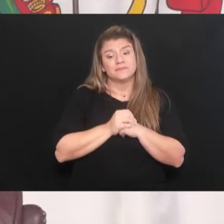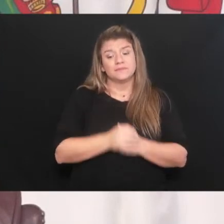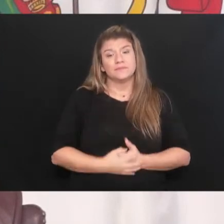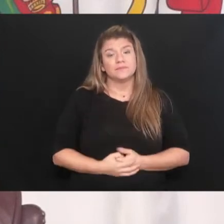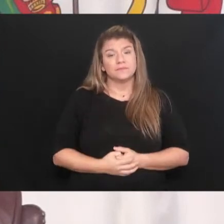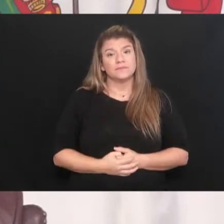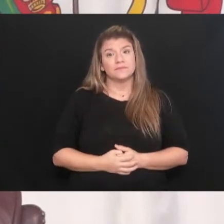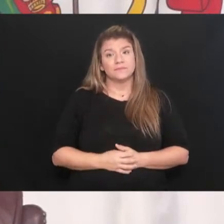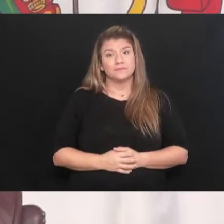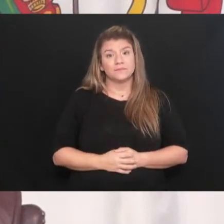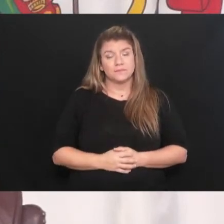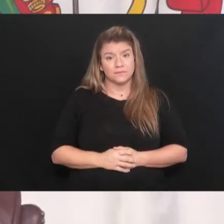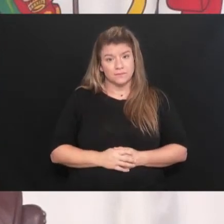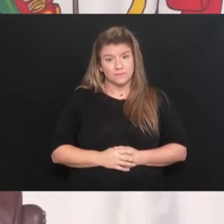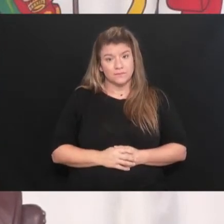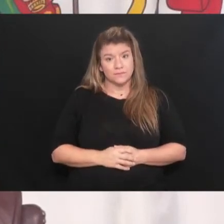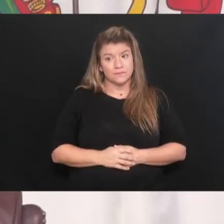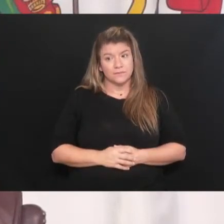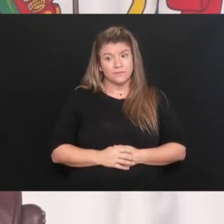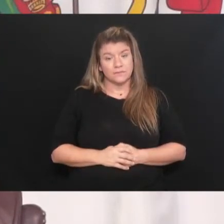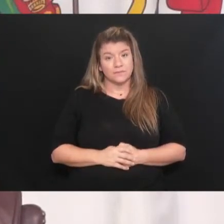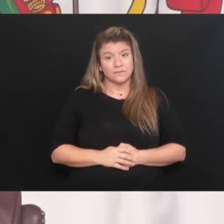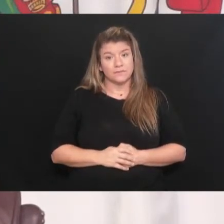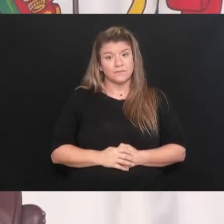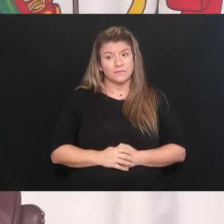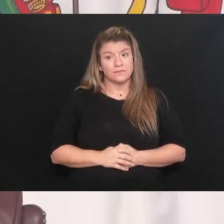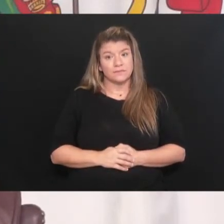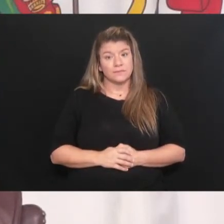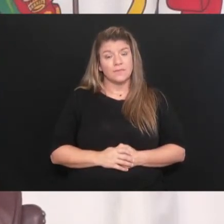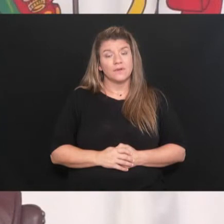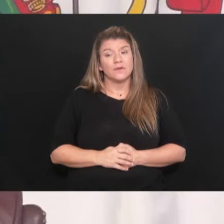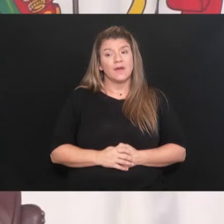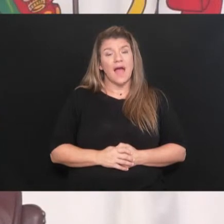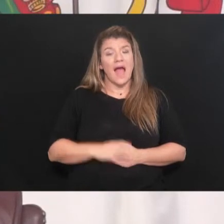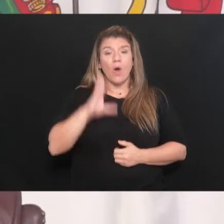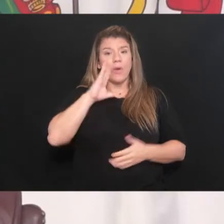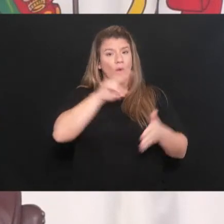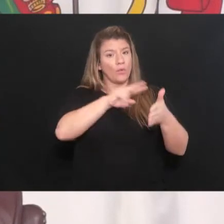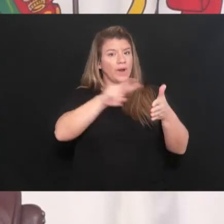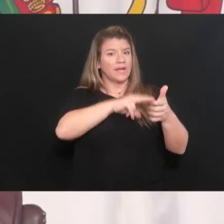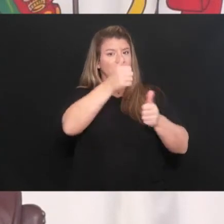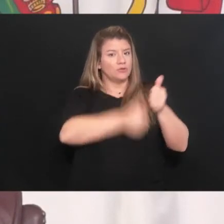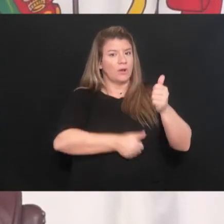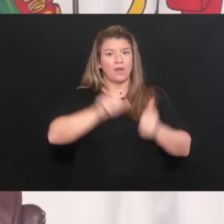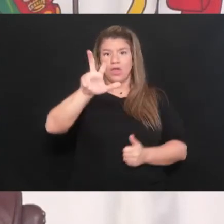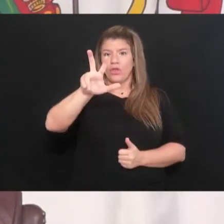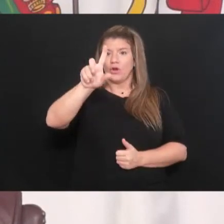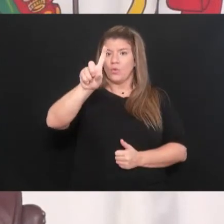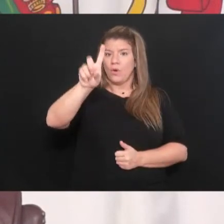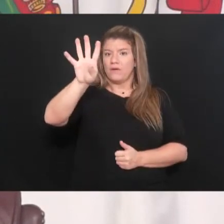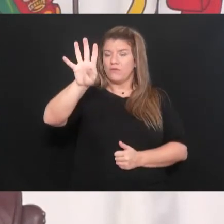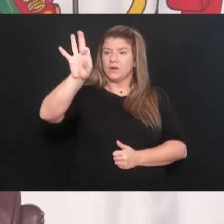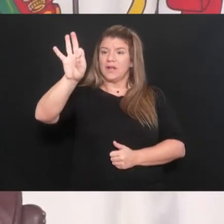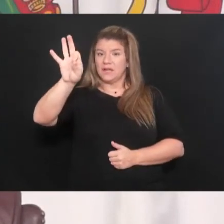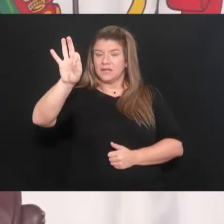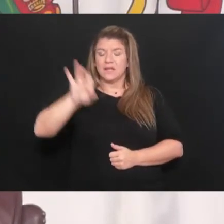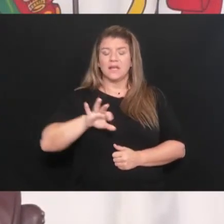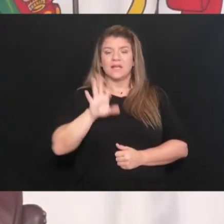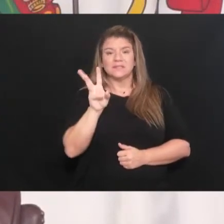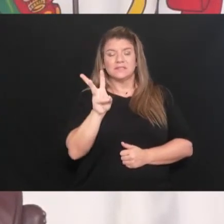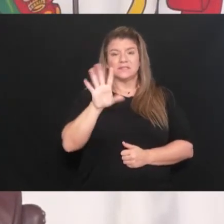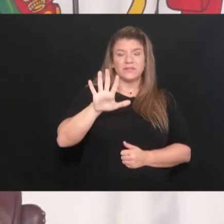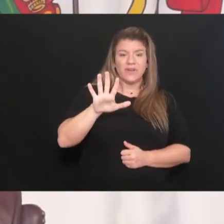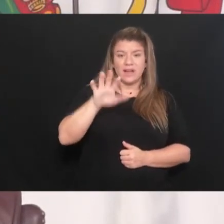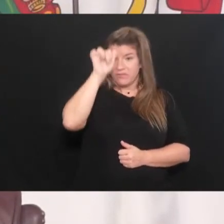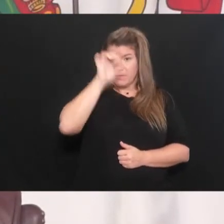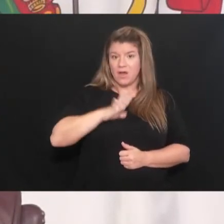So with all due respect, let me read through these, but our 3,149th death is a